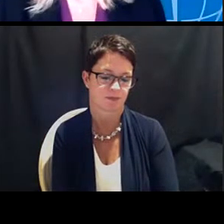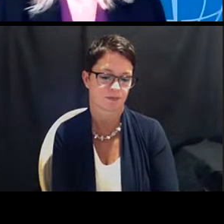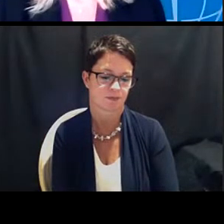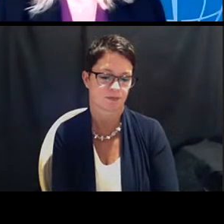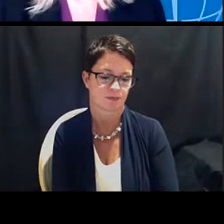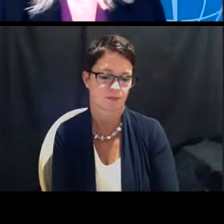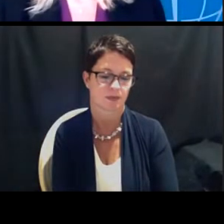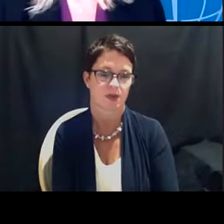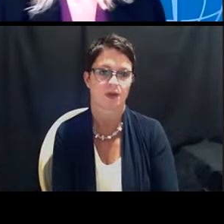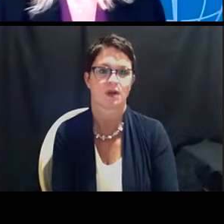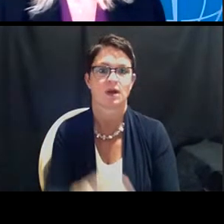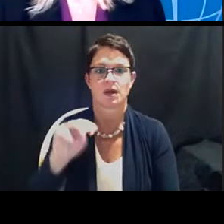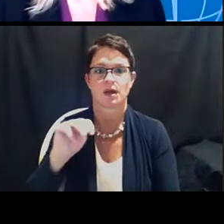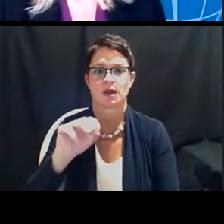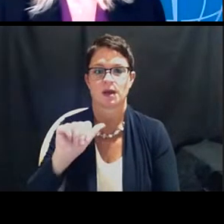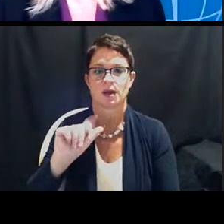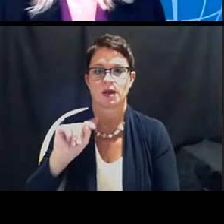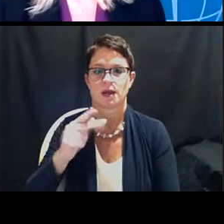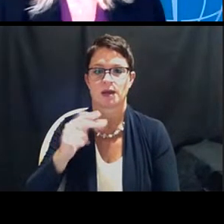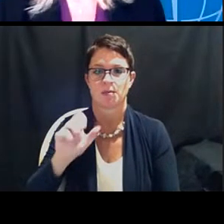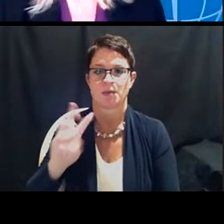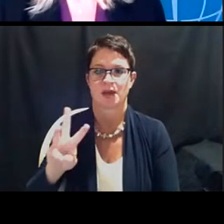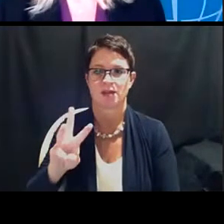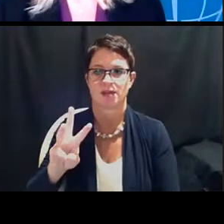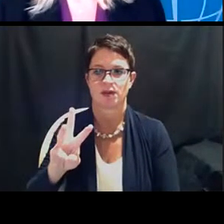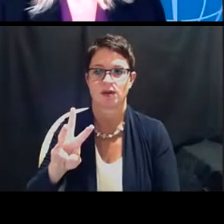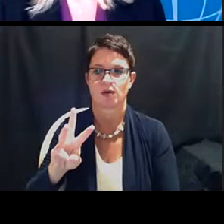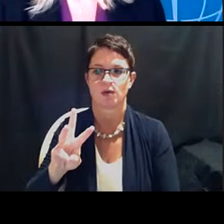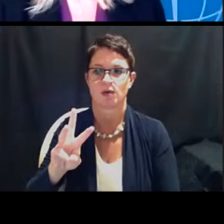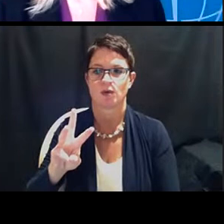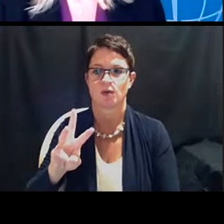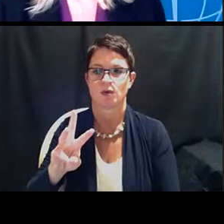If not, Matthew Vose